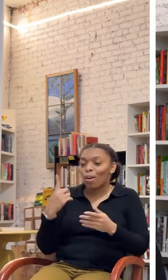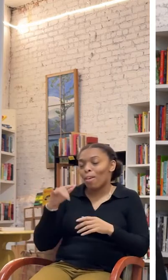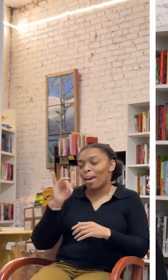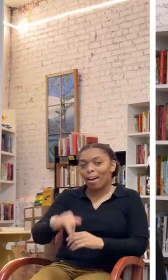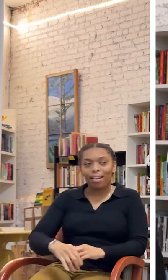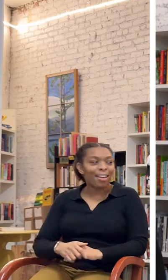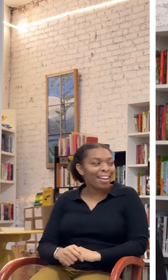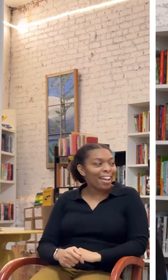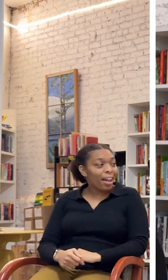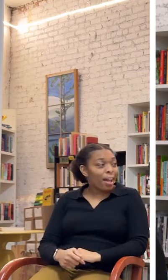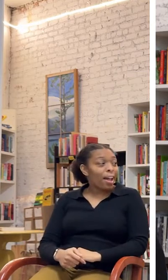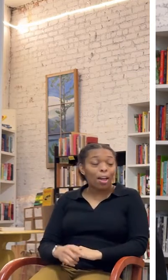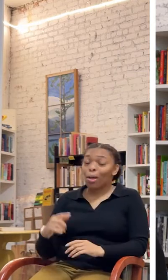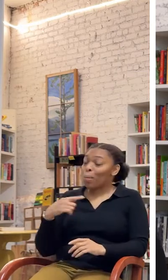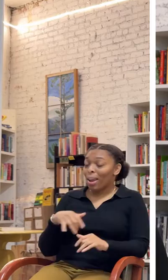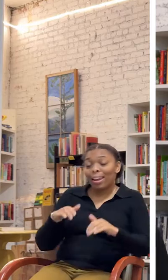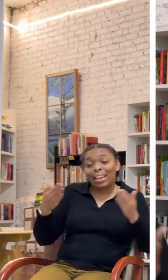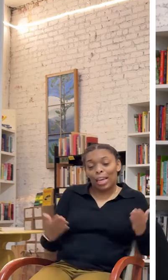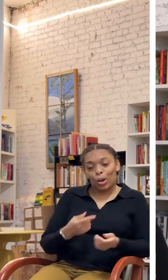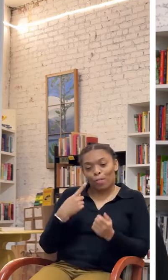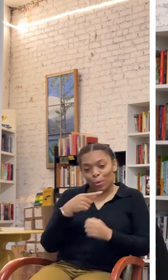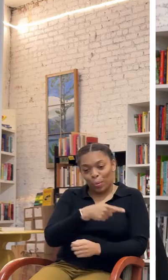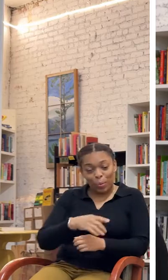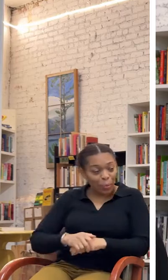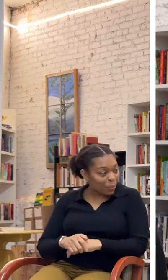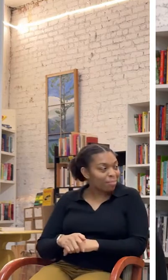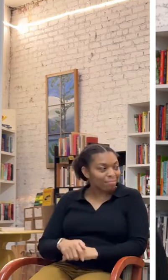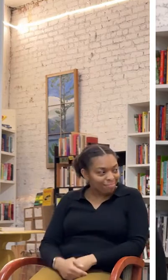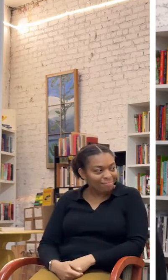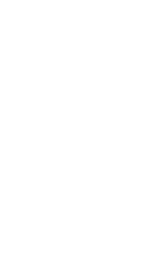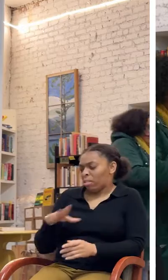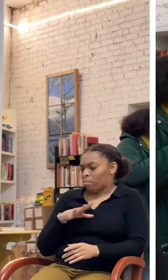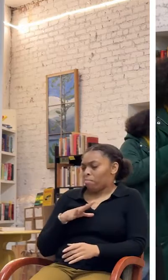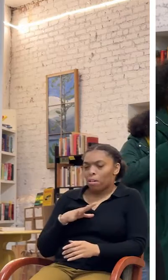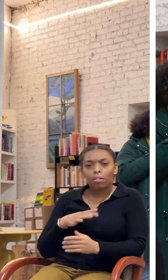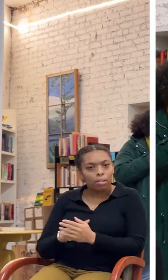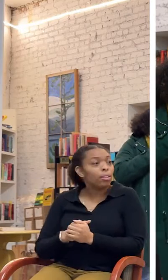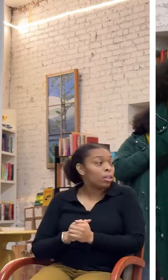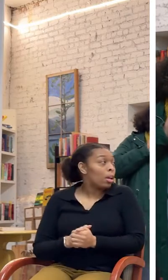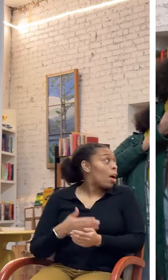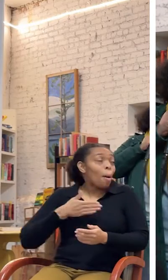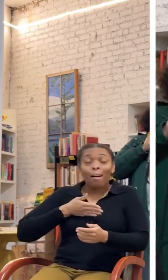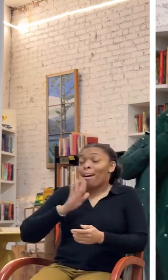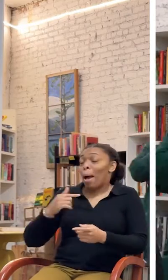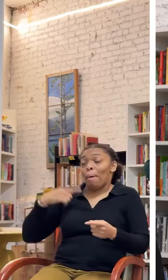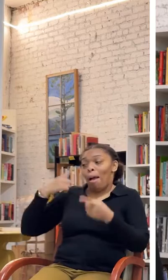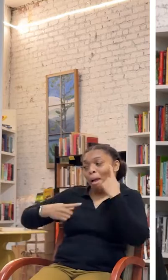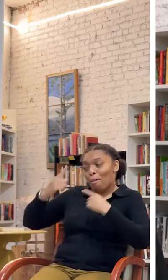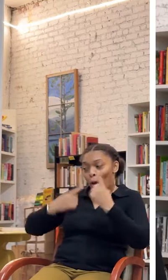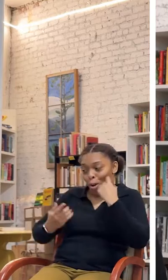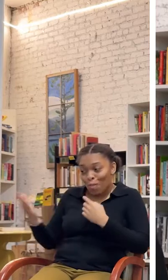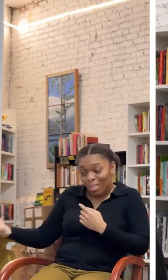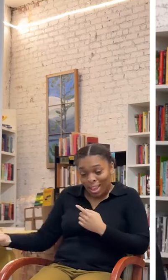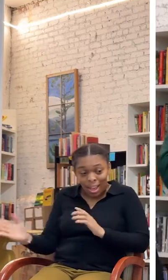it. We're not going nowhere. Okay? Put on my boy. Oh my God, I've been crying over there. Yo